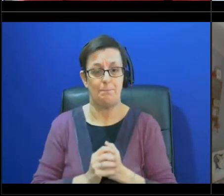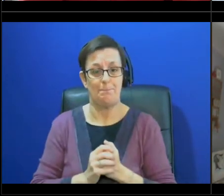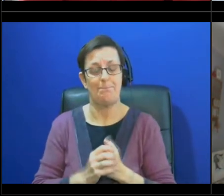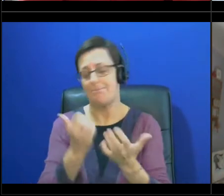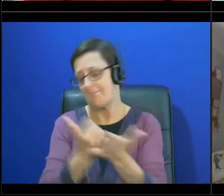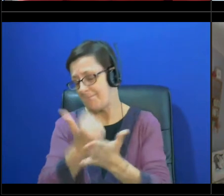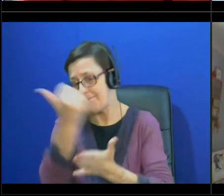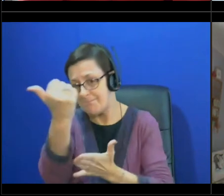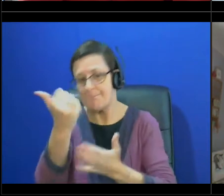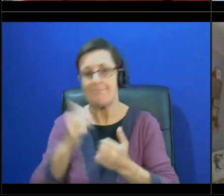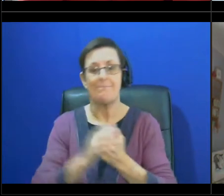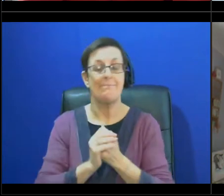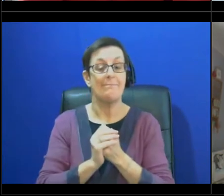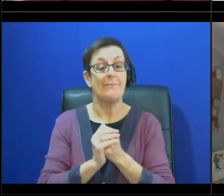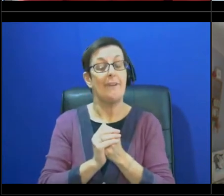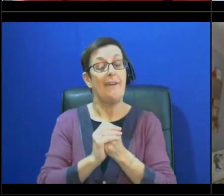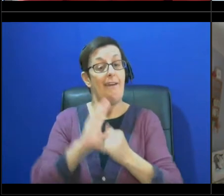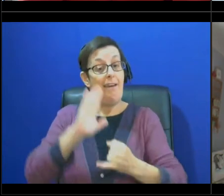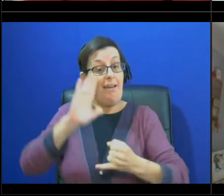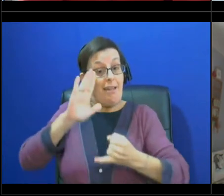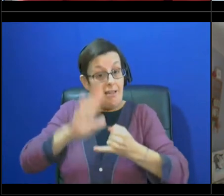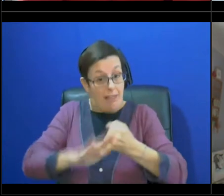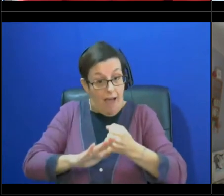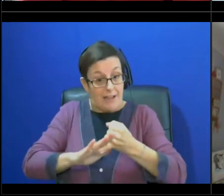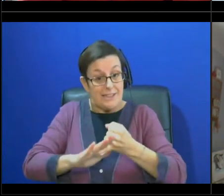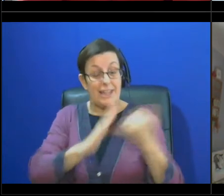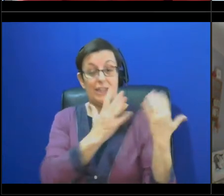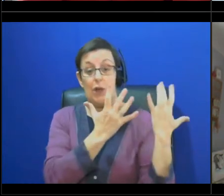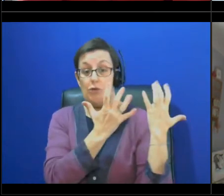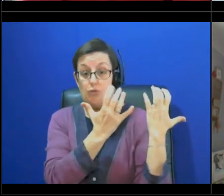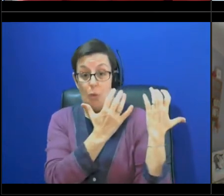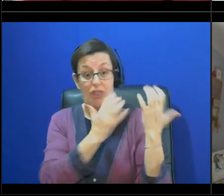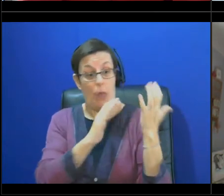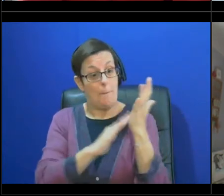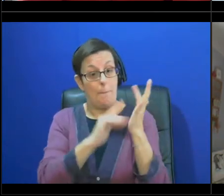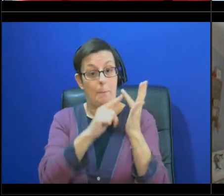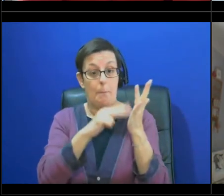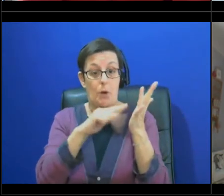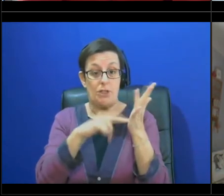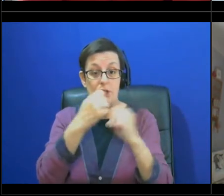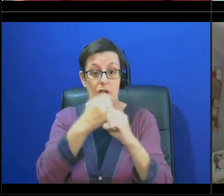Fantastic. And then lastly, we have Ruth Montgomery.